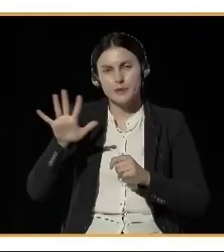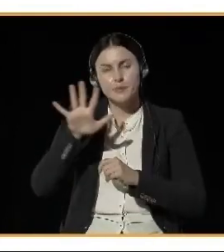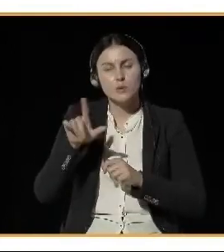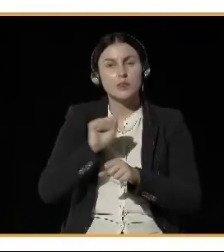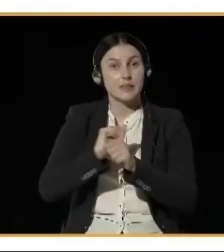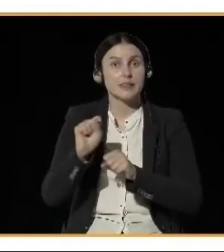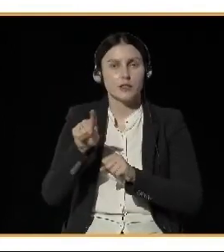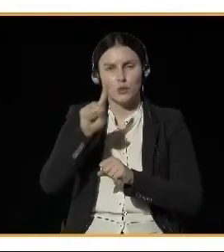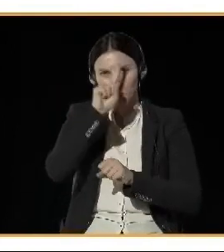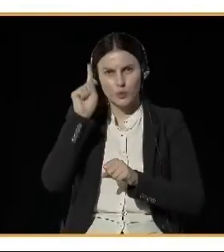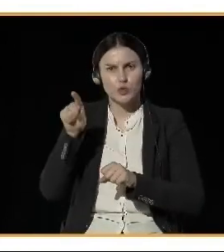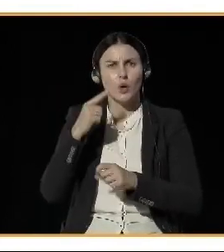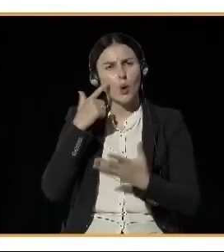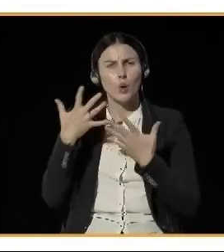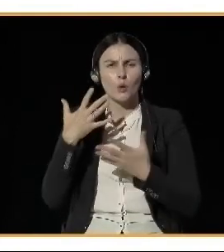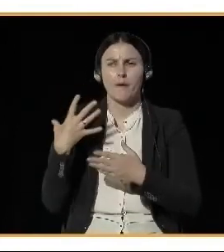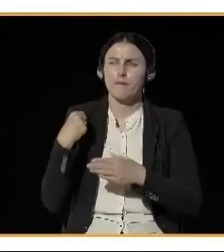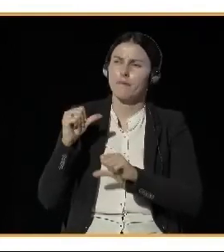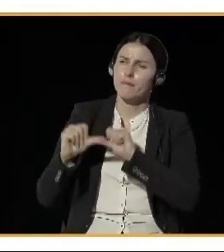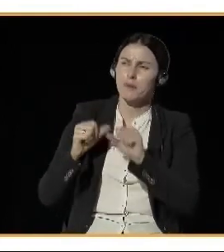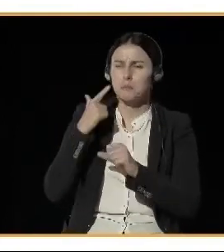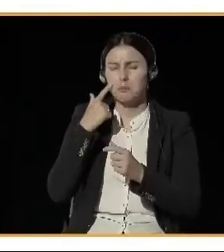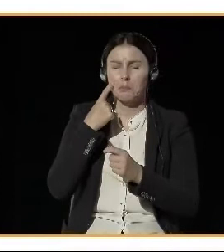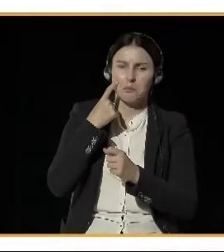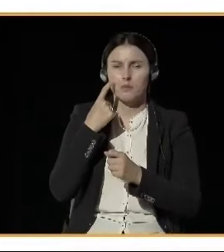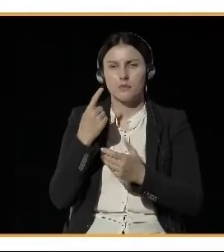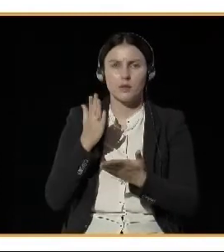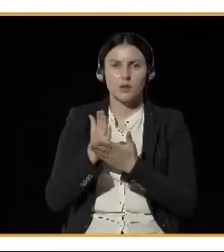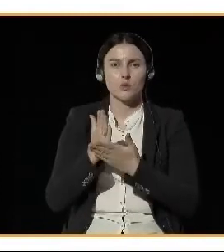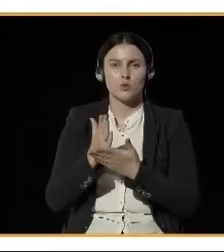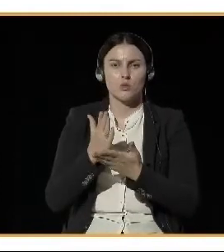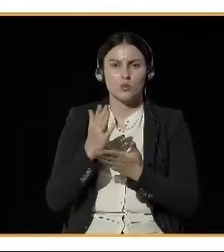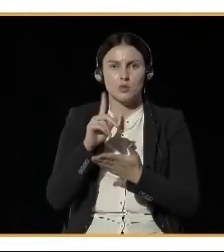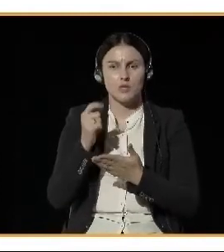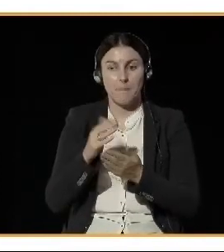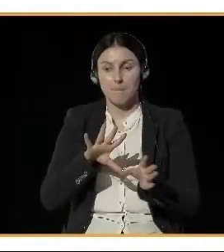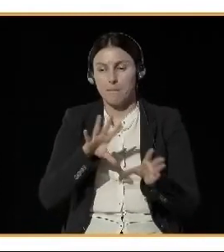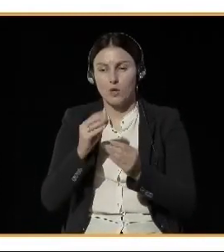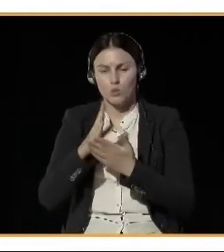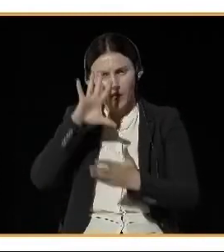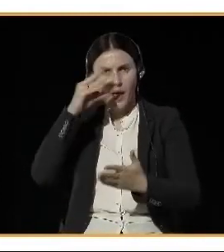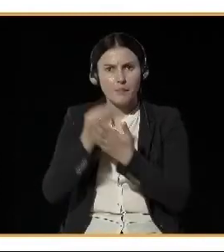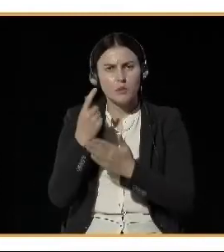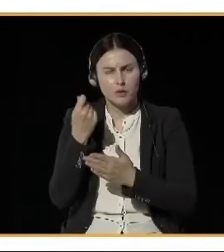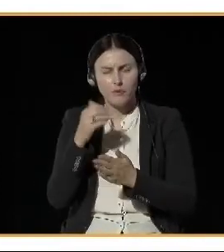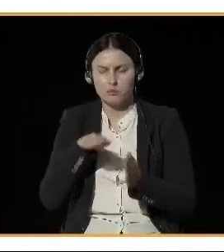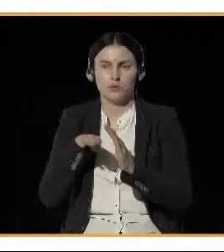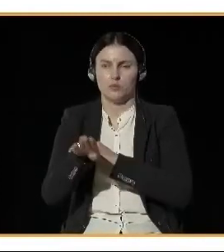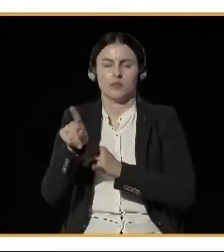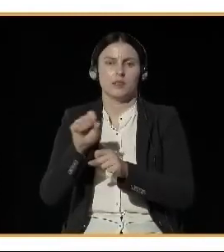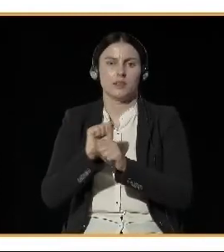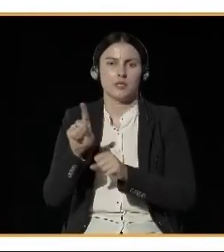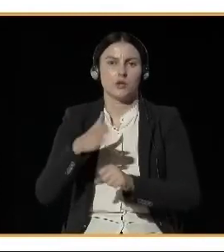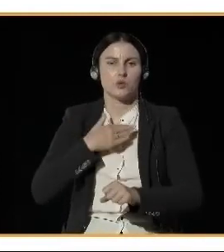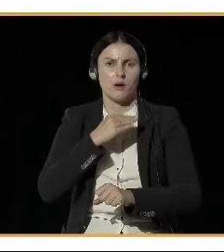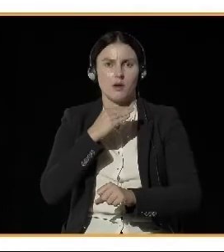into volunteering. What they can do, they can provide support through social activities to people in need,